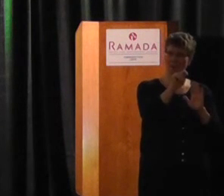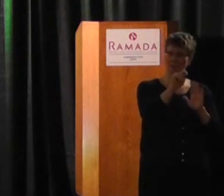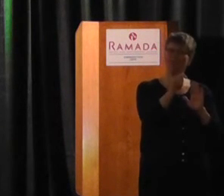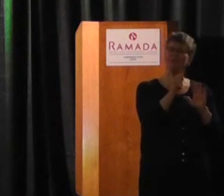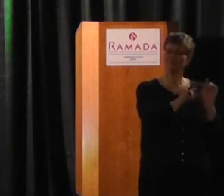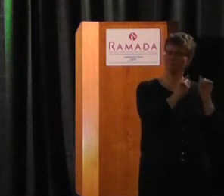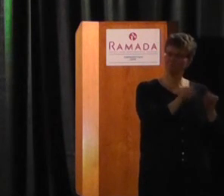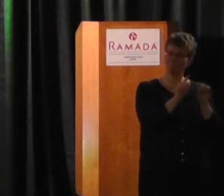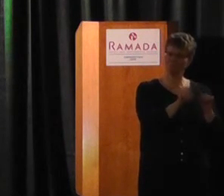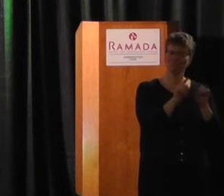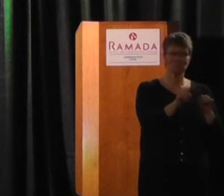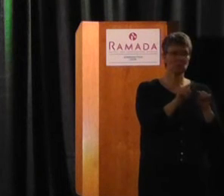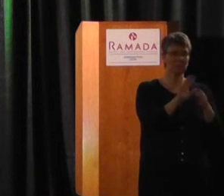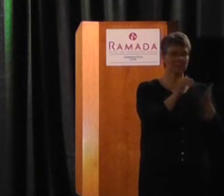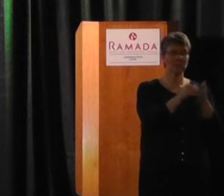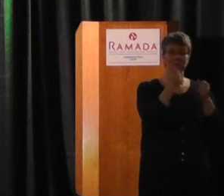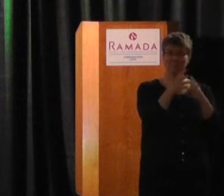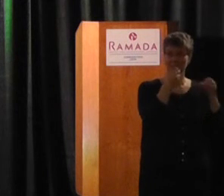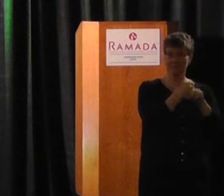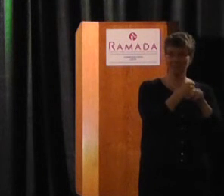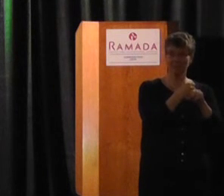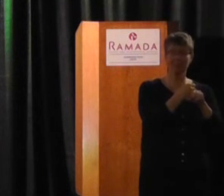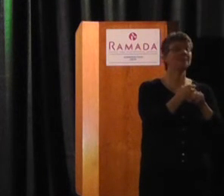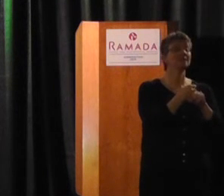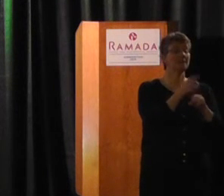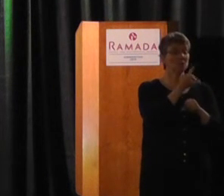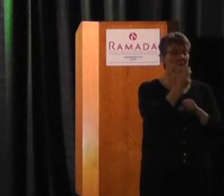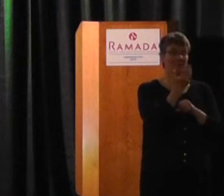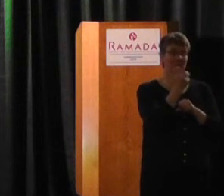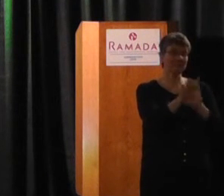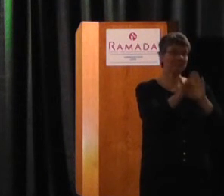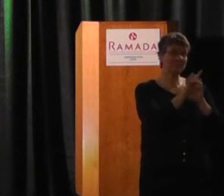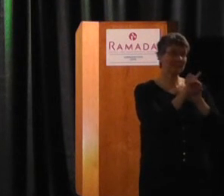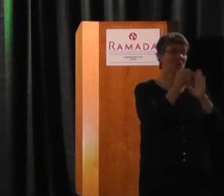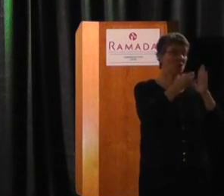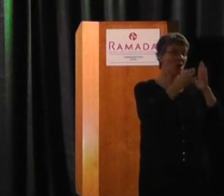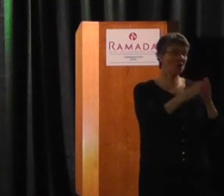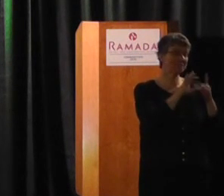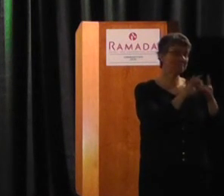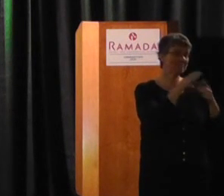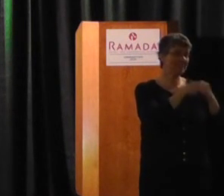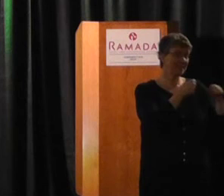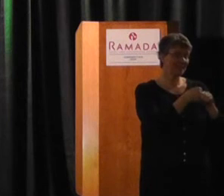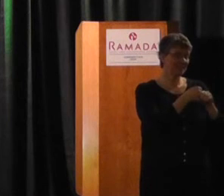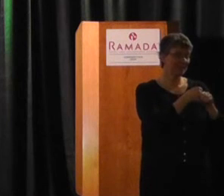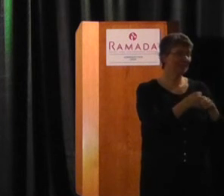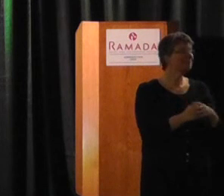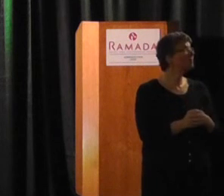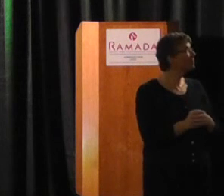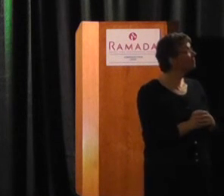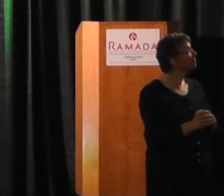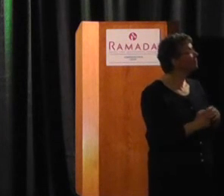for many years, and in 2015, Scott was selected for our new Artist of the Year program. The centerpiece of the program is a